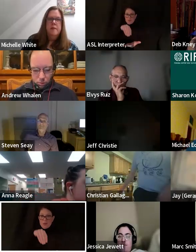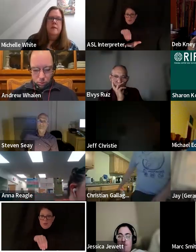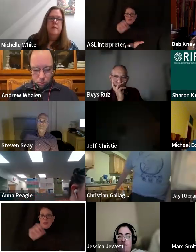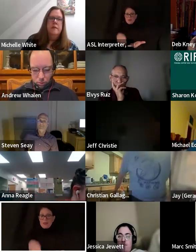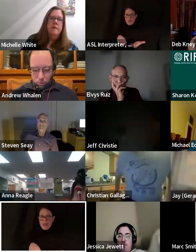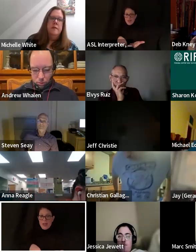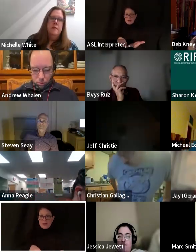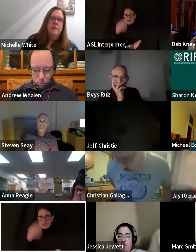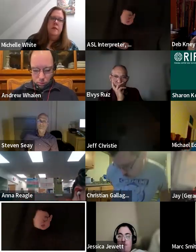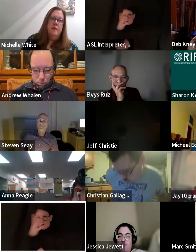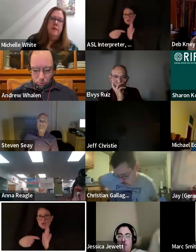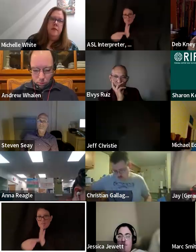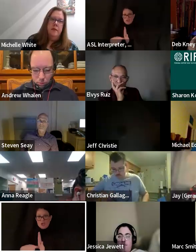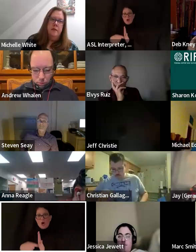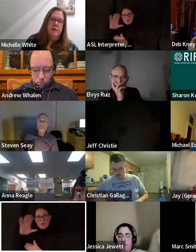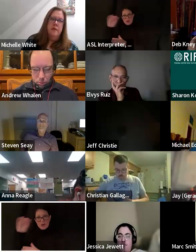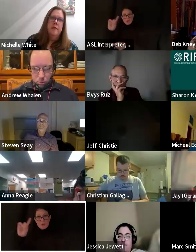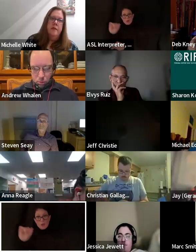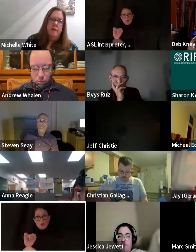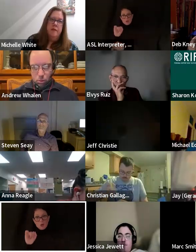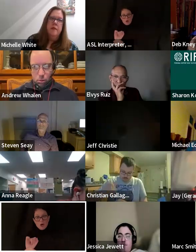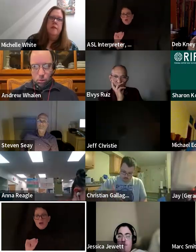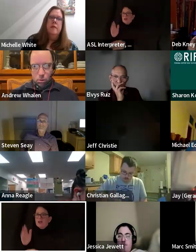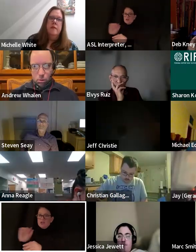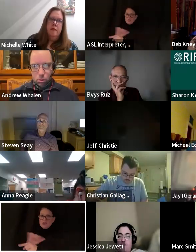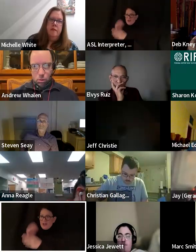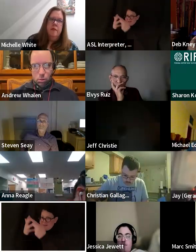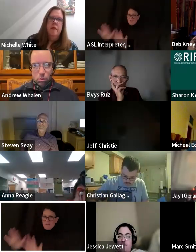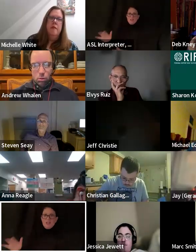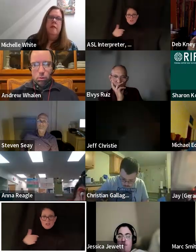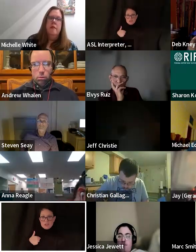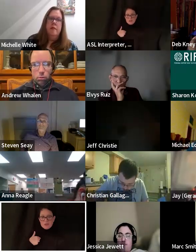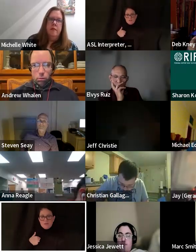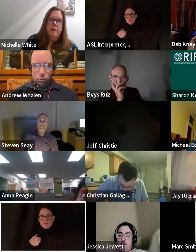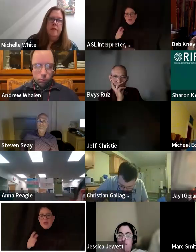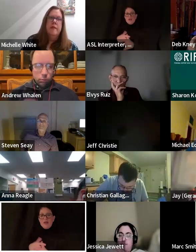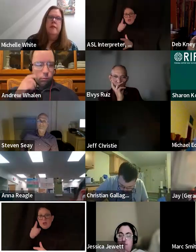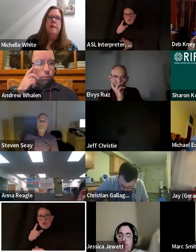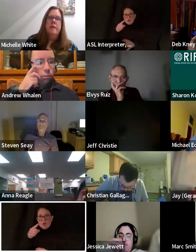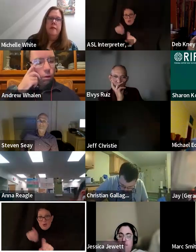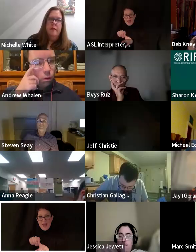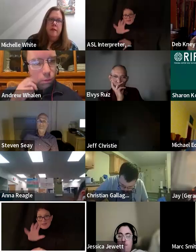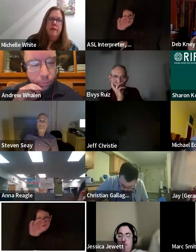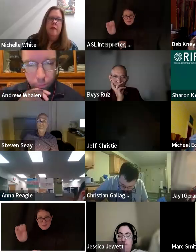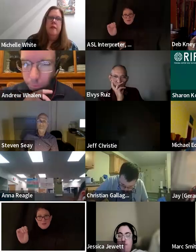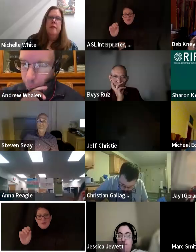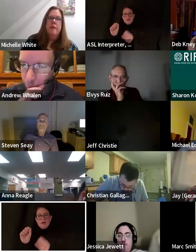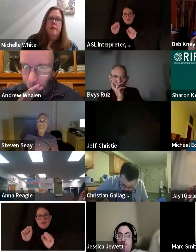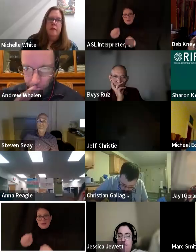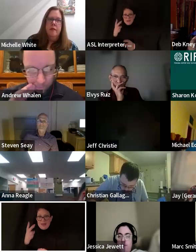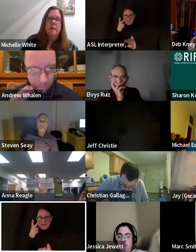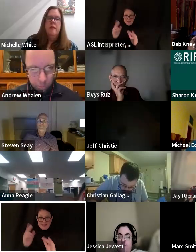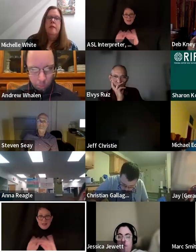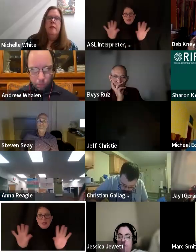let your employer know that, you've taken it. And so you as the employer can also